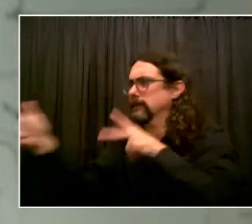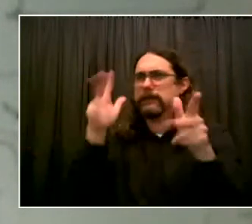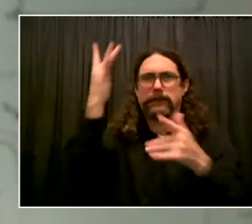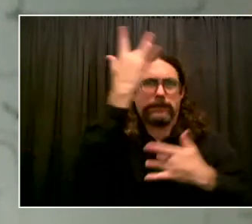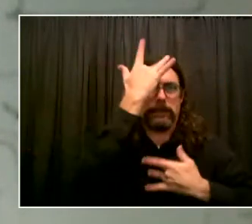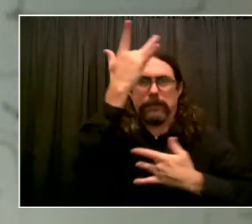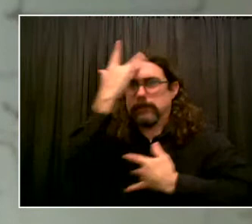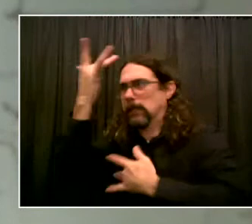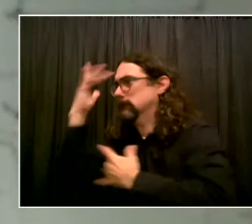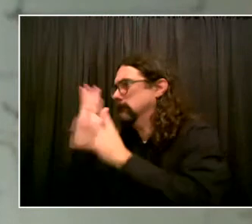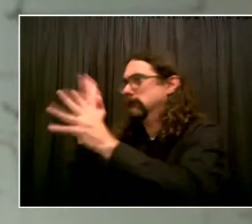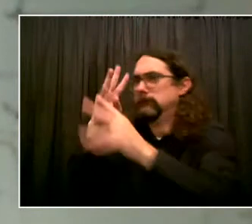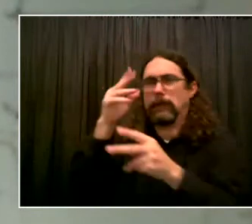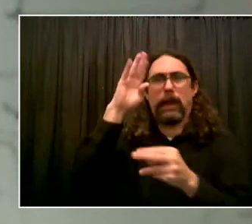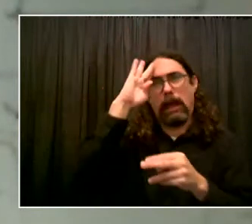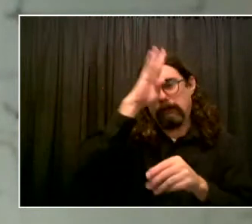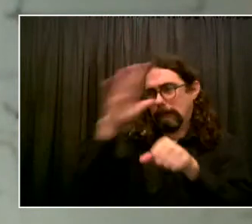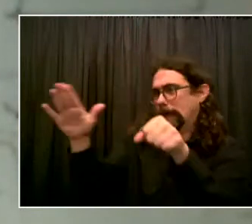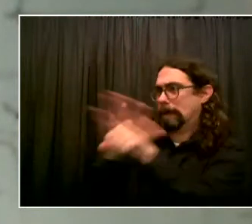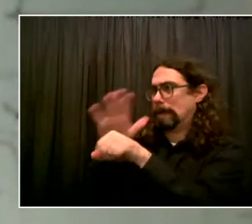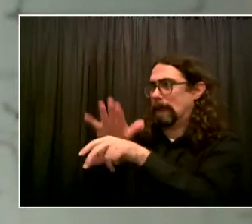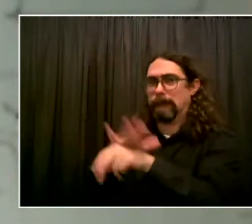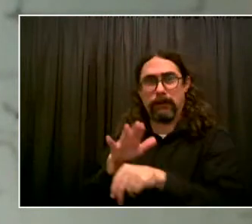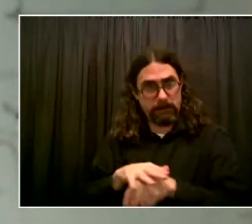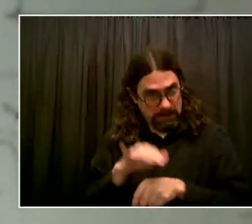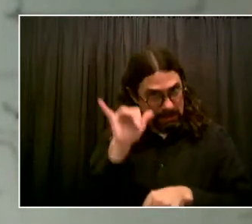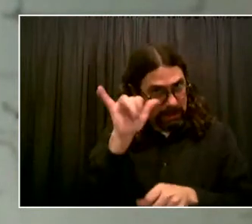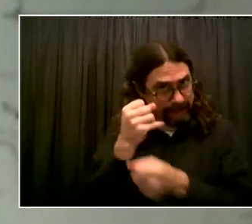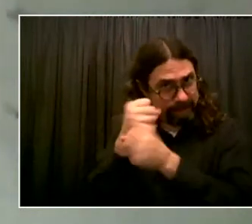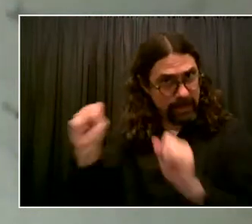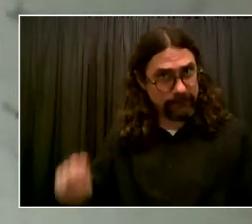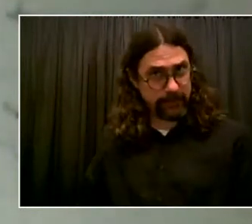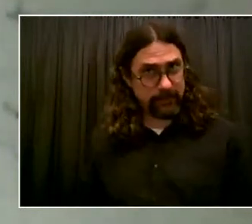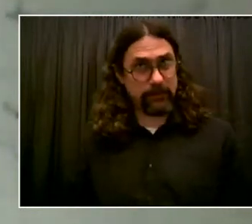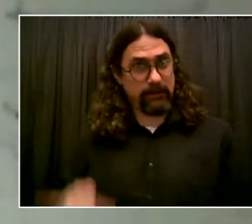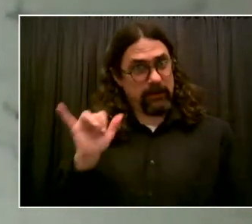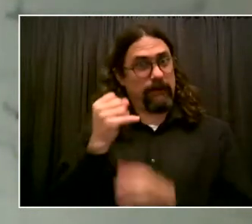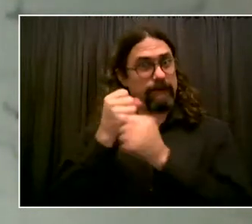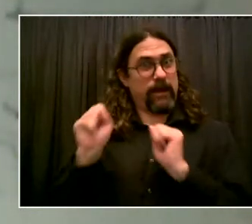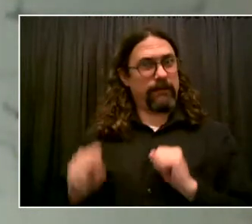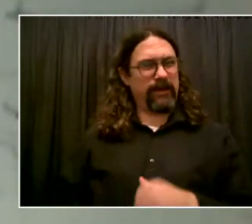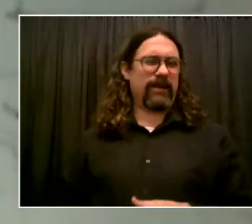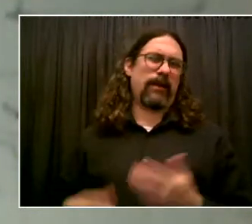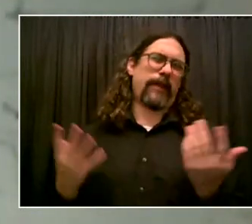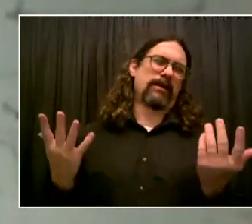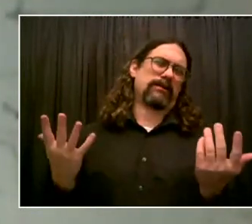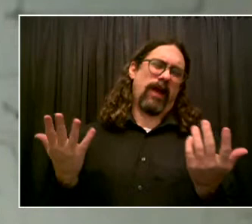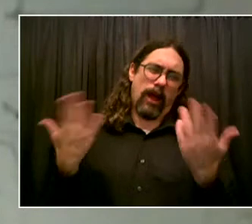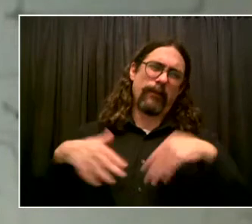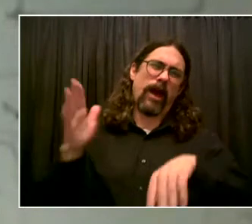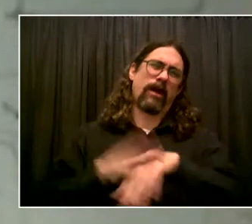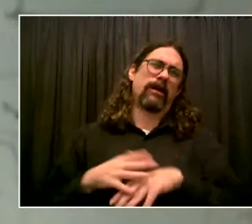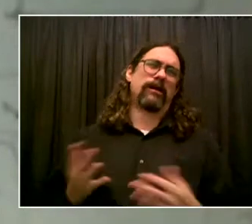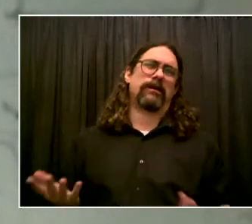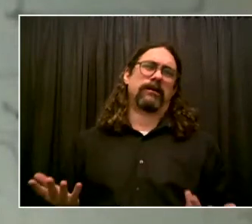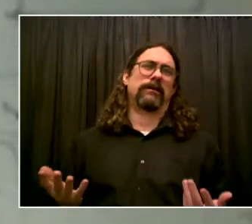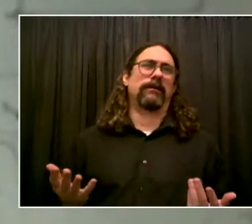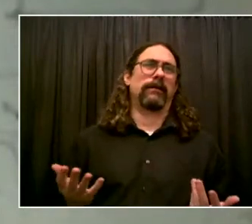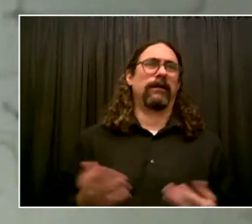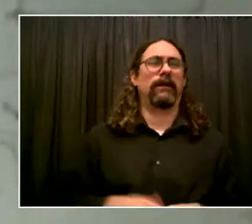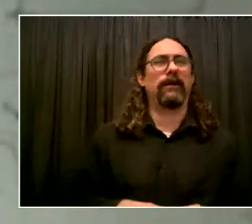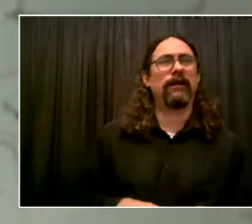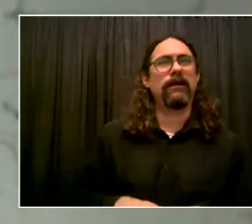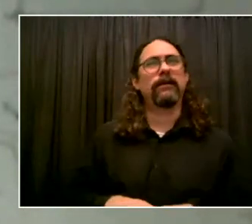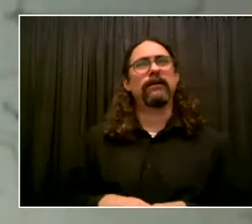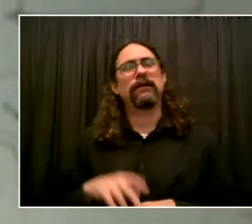I've been talking to leaders around the world and in our major cities, and the smartest countries around the globe and